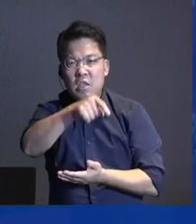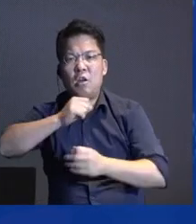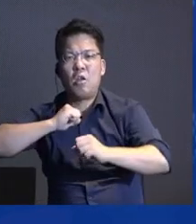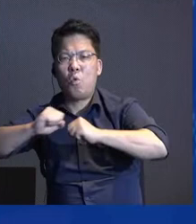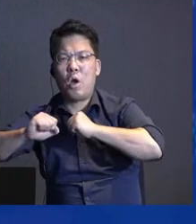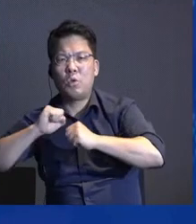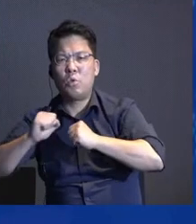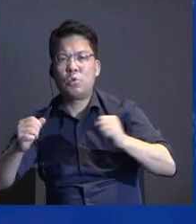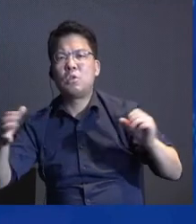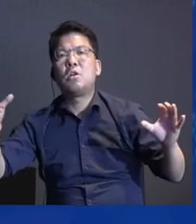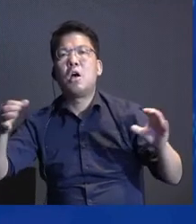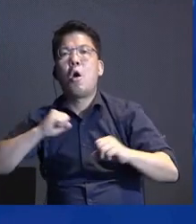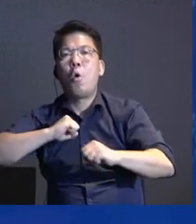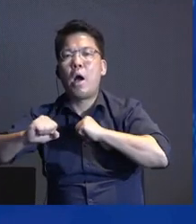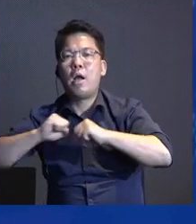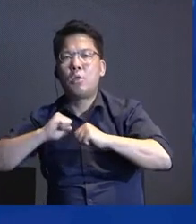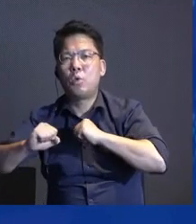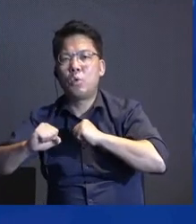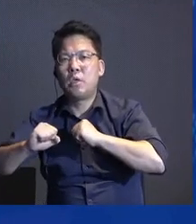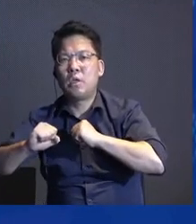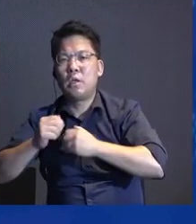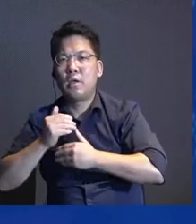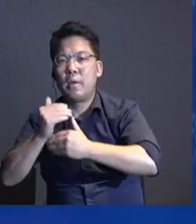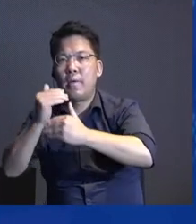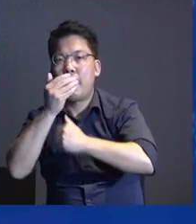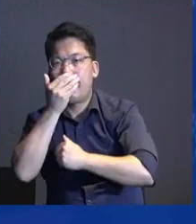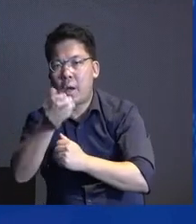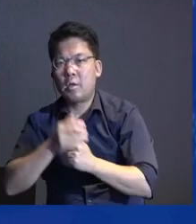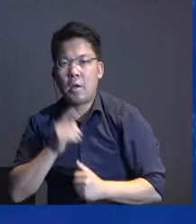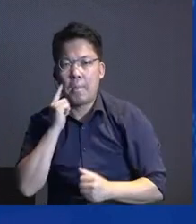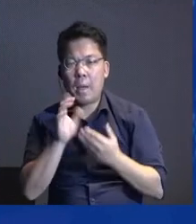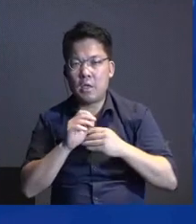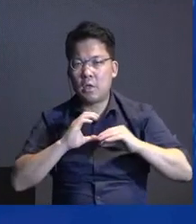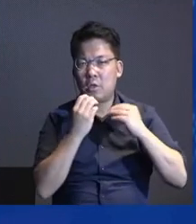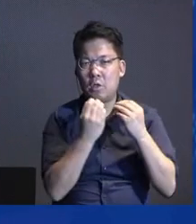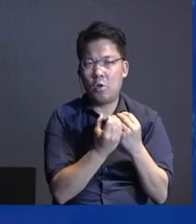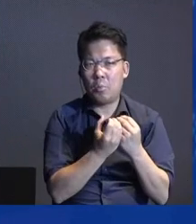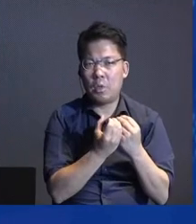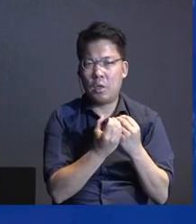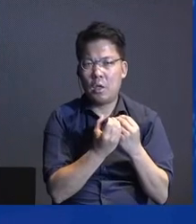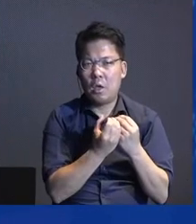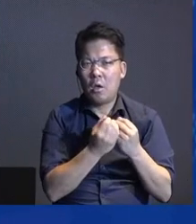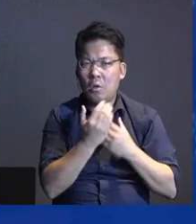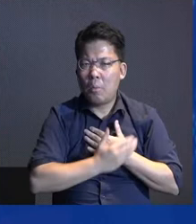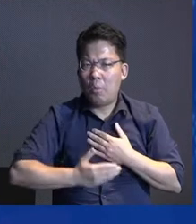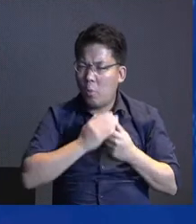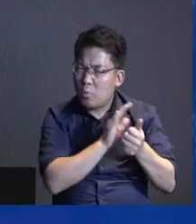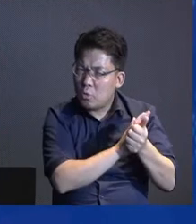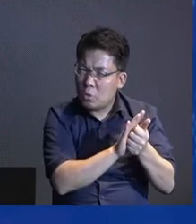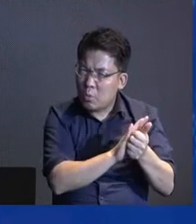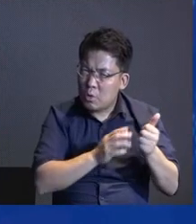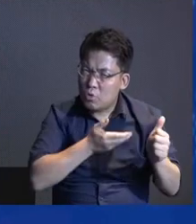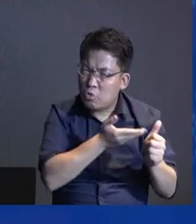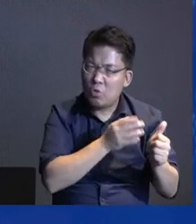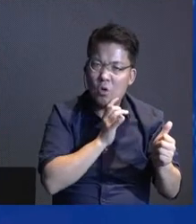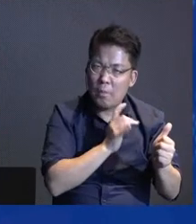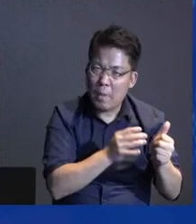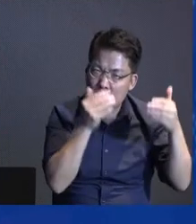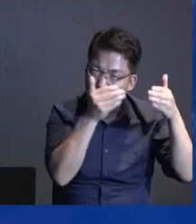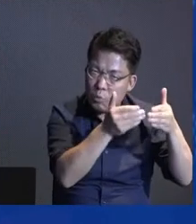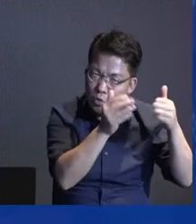and care services or health and care component, it will not be able to self-sustain without these income